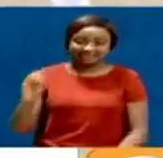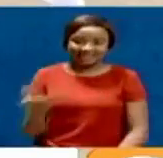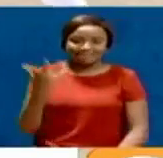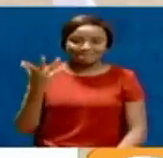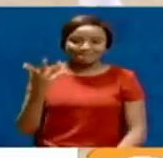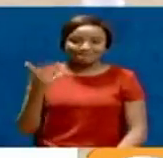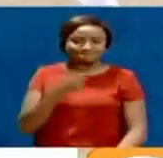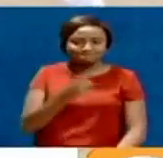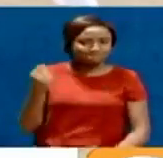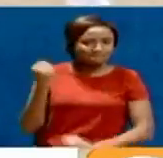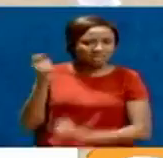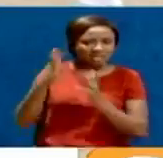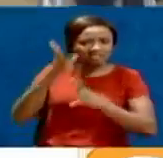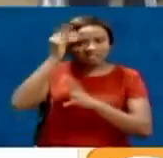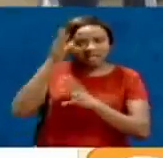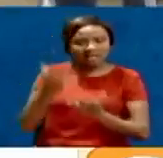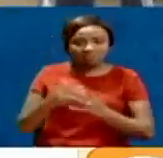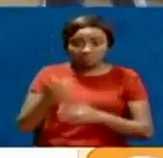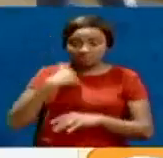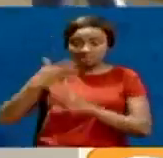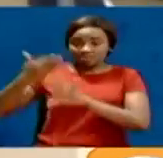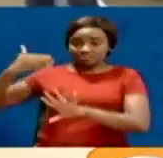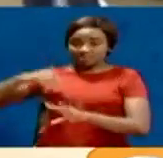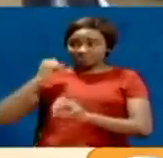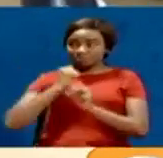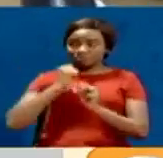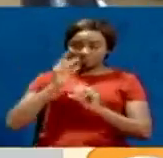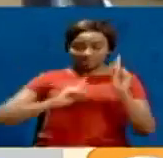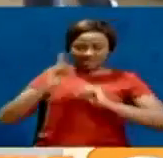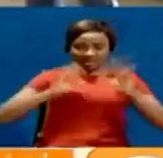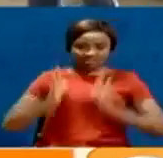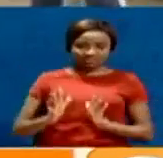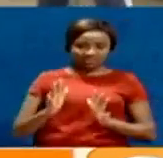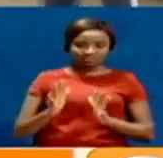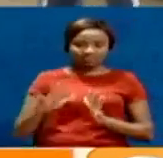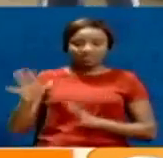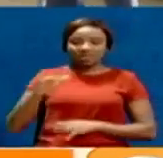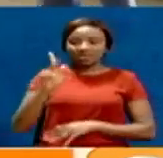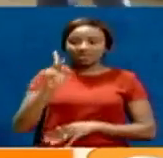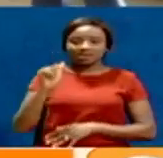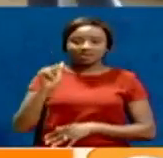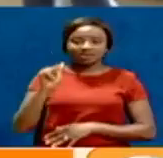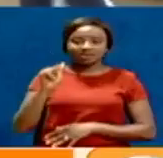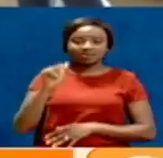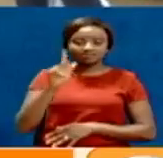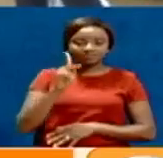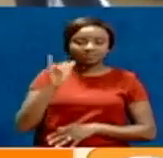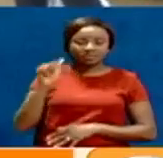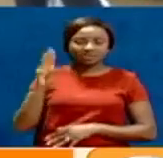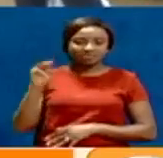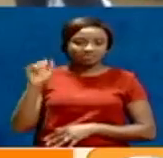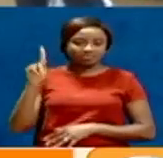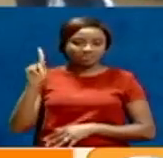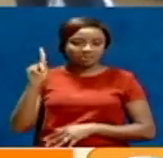young Kenyans discover the sport? I was a dancer at a center in Kiamaiko. So one